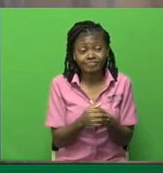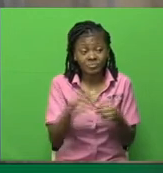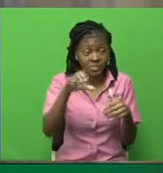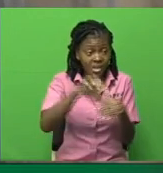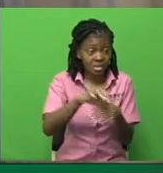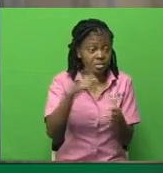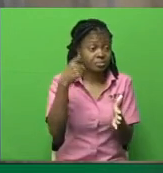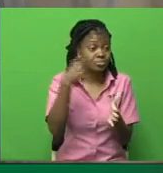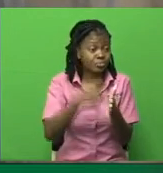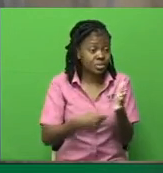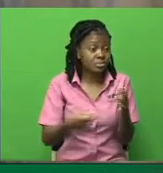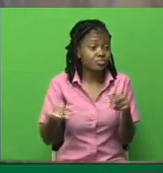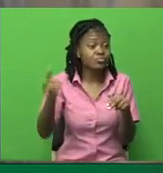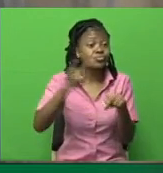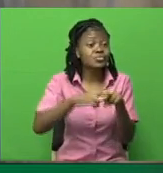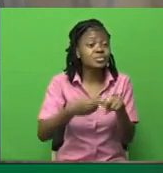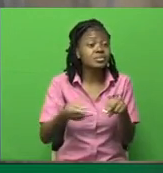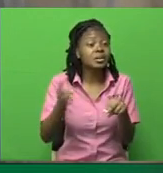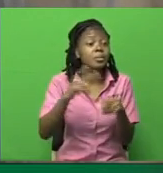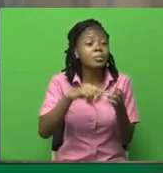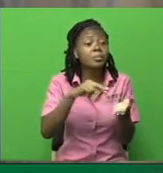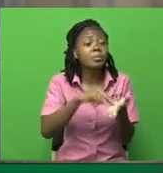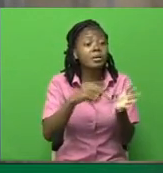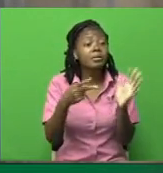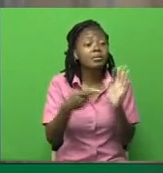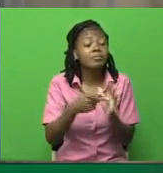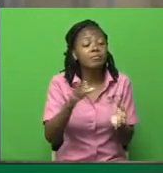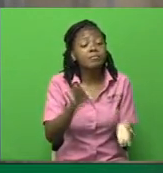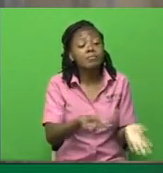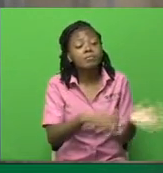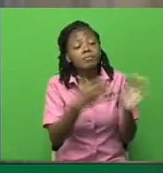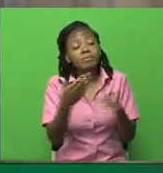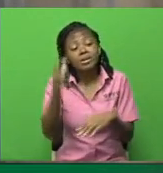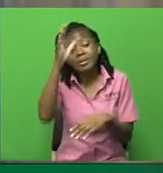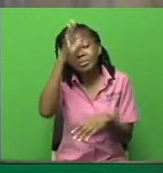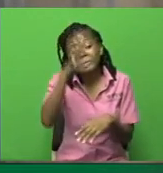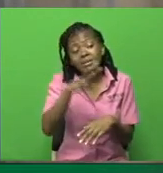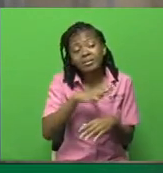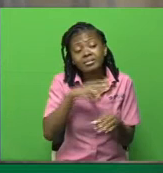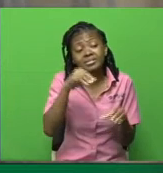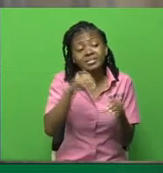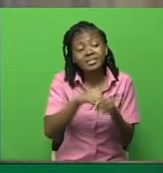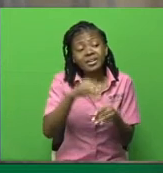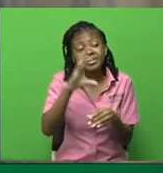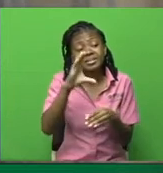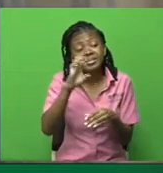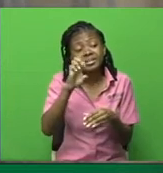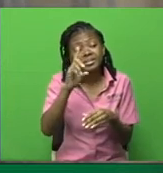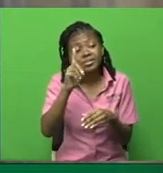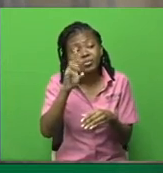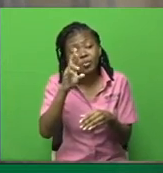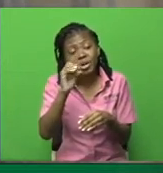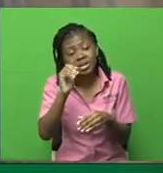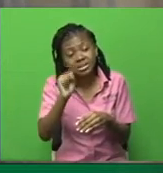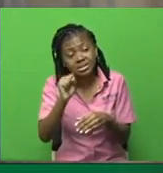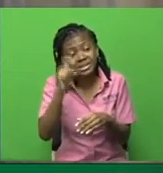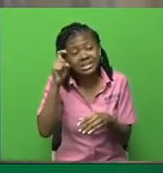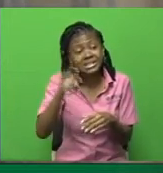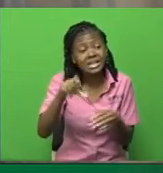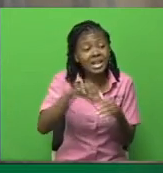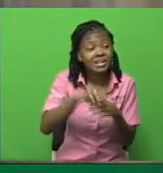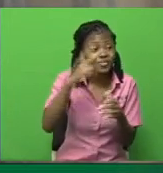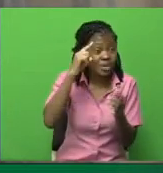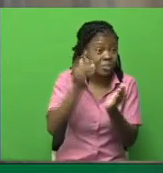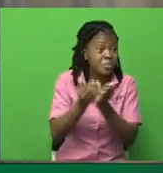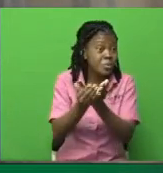hurts our fishermen fishermen and see dress and hotel Bay City present price hike and gas diesel and heresy will put